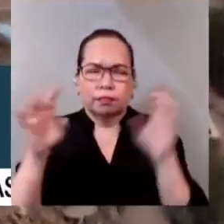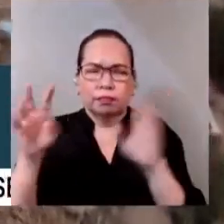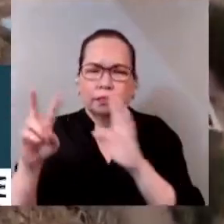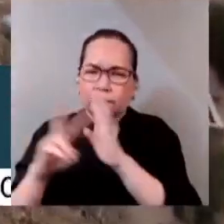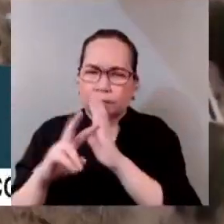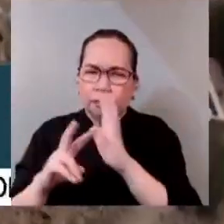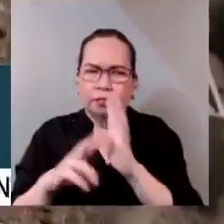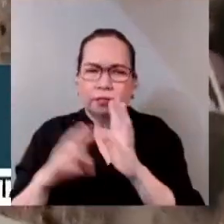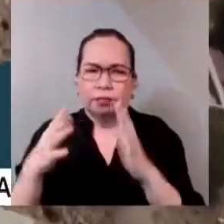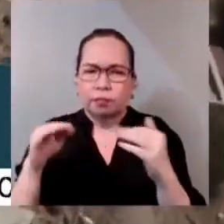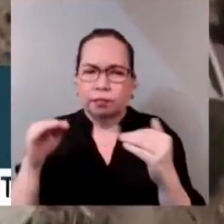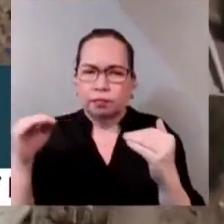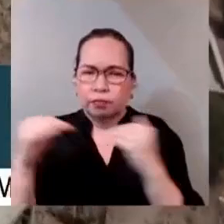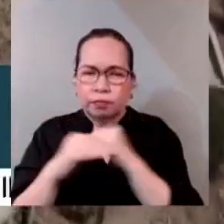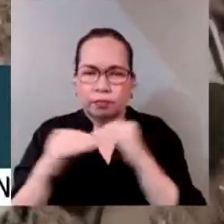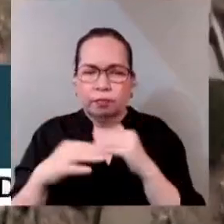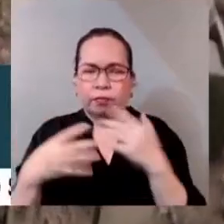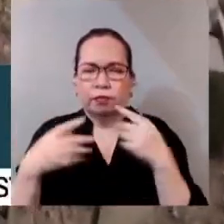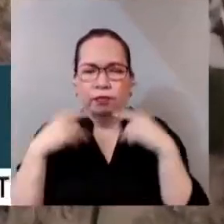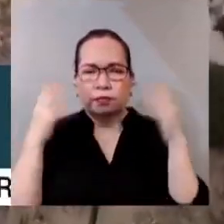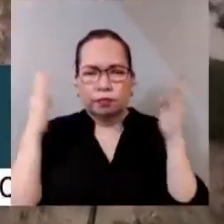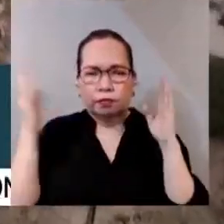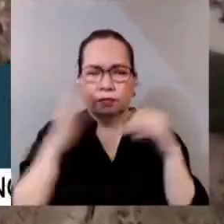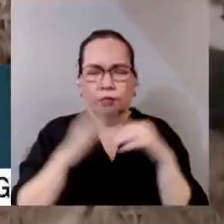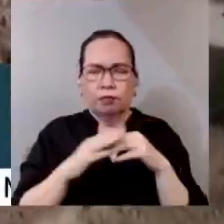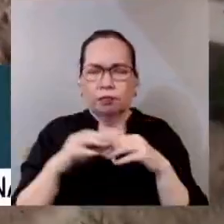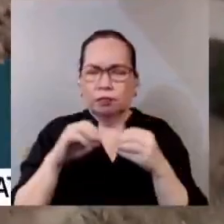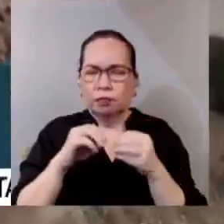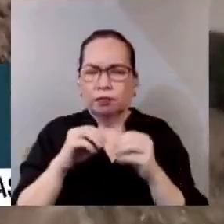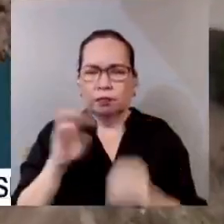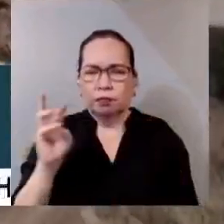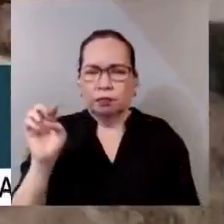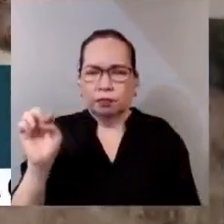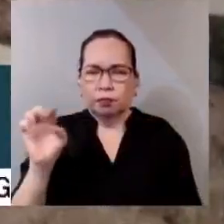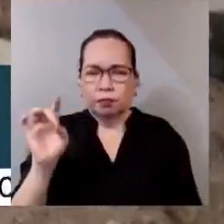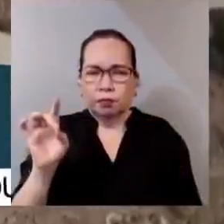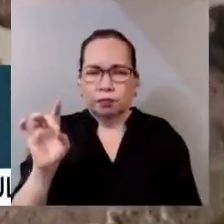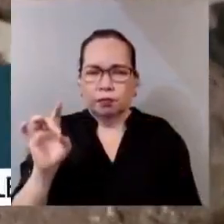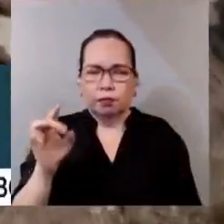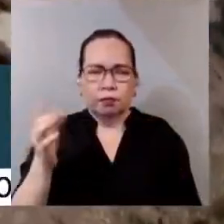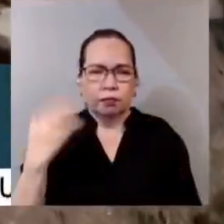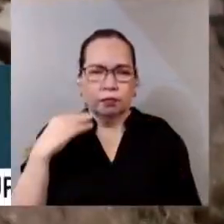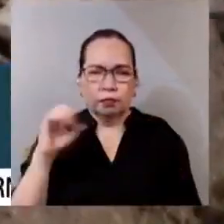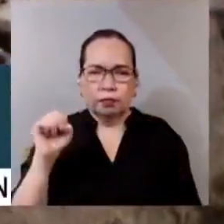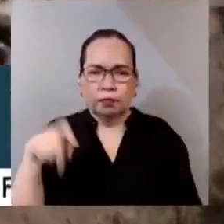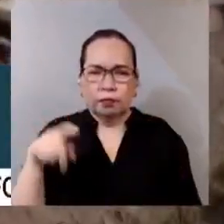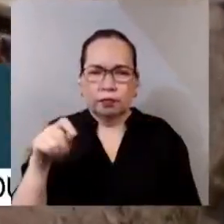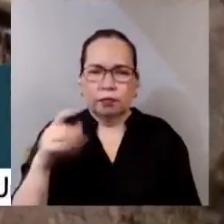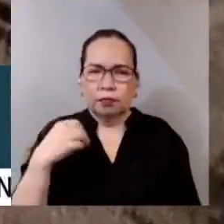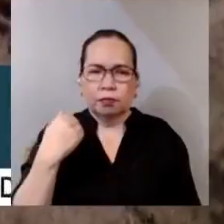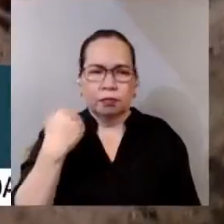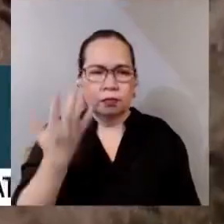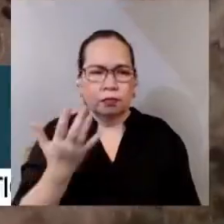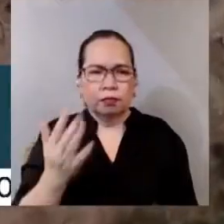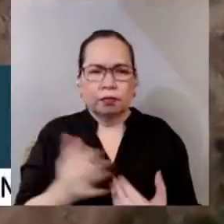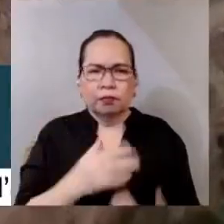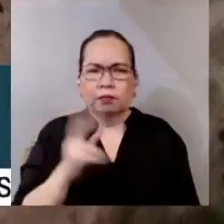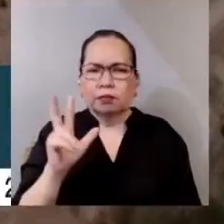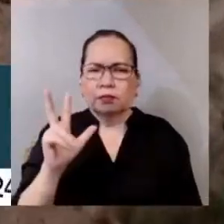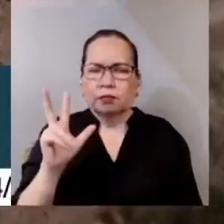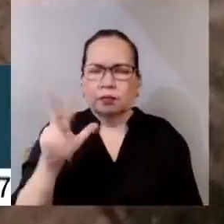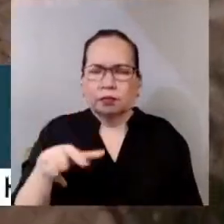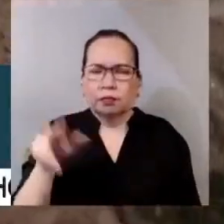and public services. The magnitude 6.8 tremor struck September 8th, killing nearly 3,000 people and